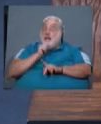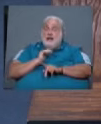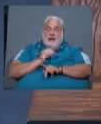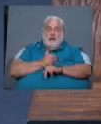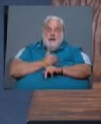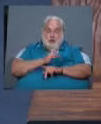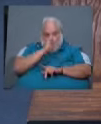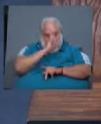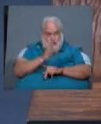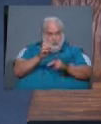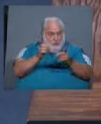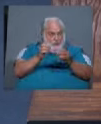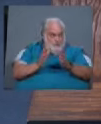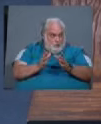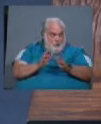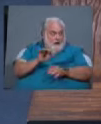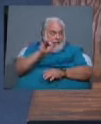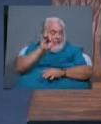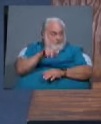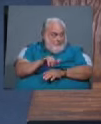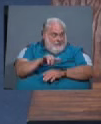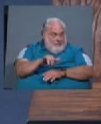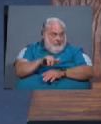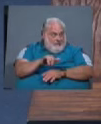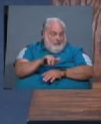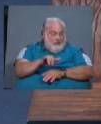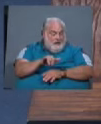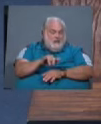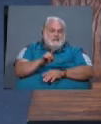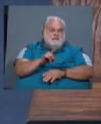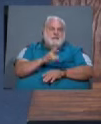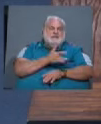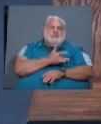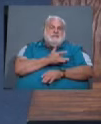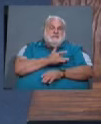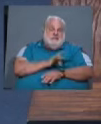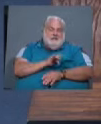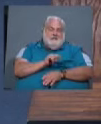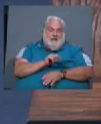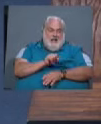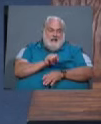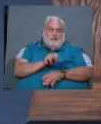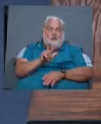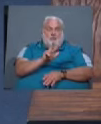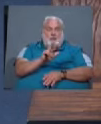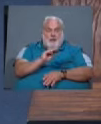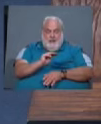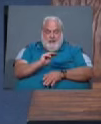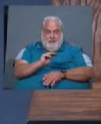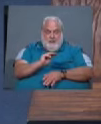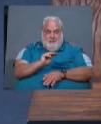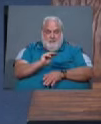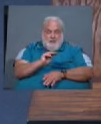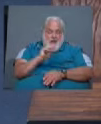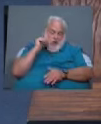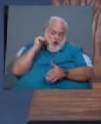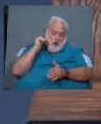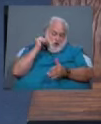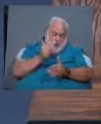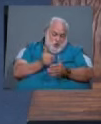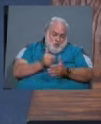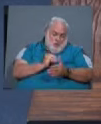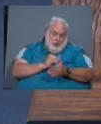director, that something as sensitive as 3M getting closer to our